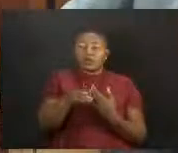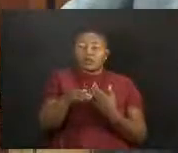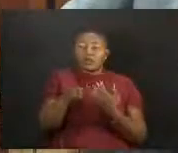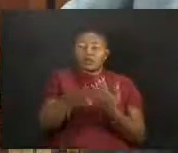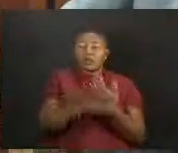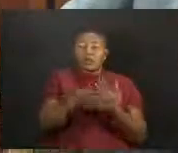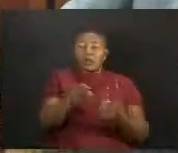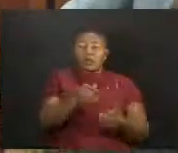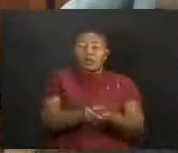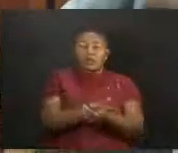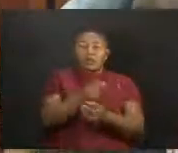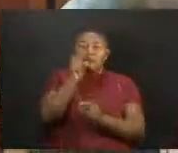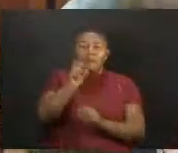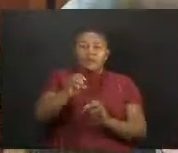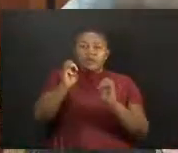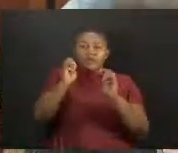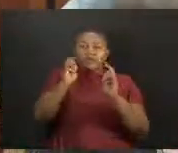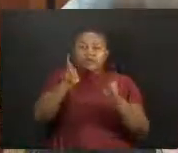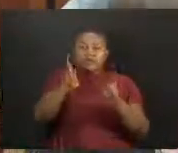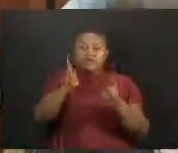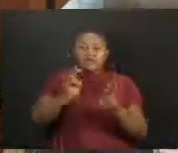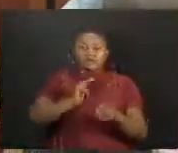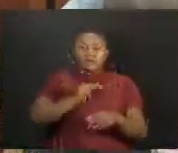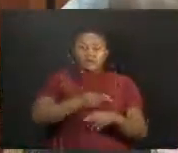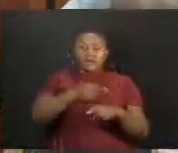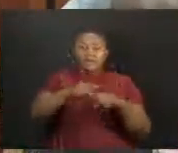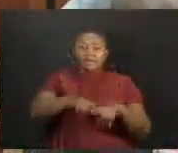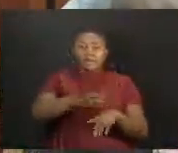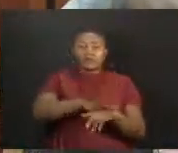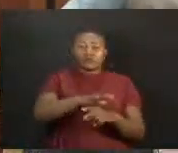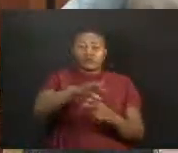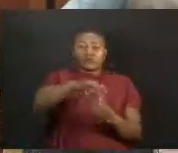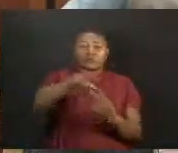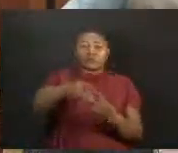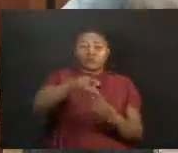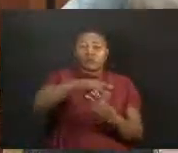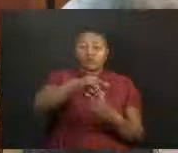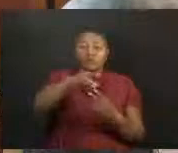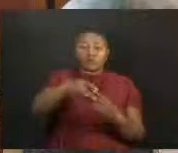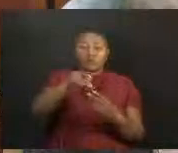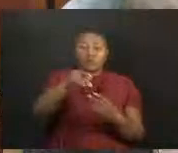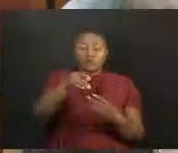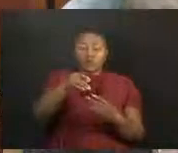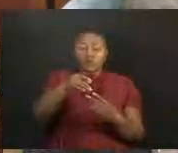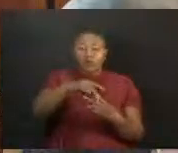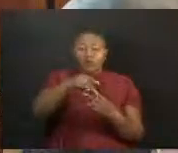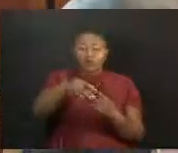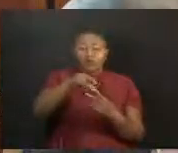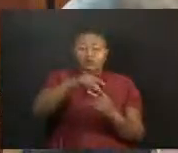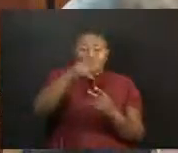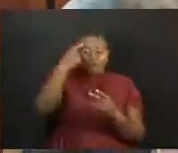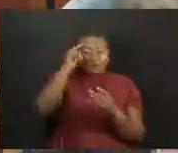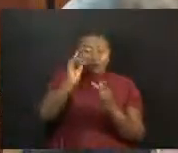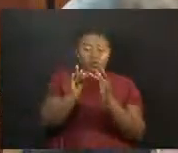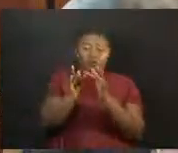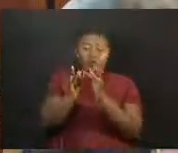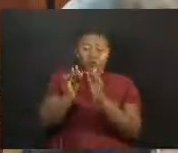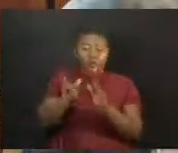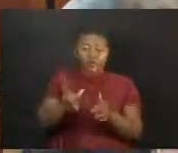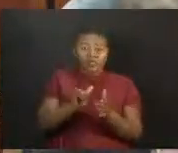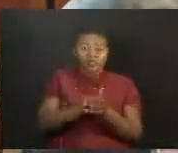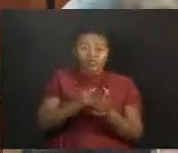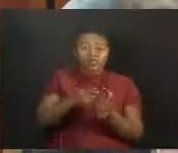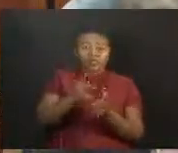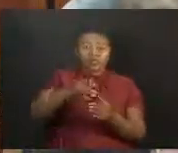the selection of the consultant that would have to pay over $3 million for this project. Thank you very much.